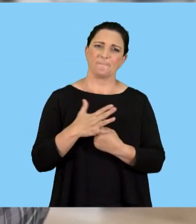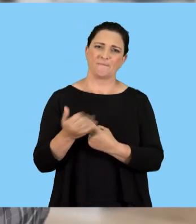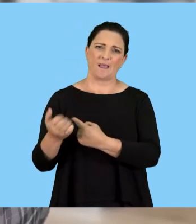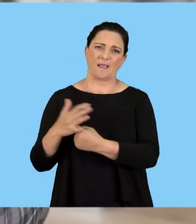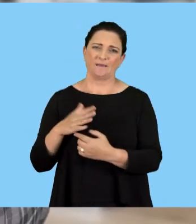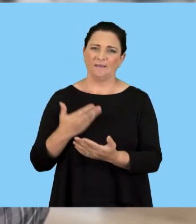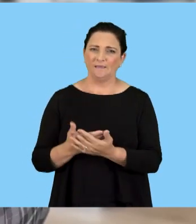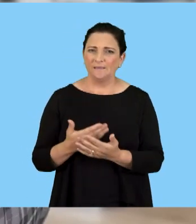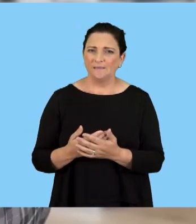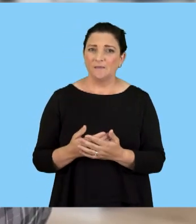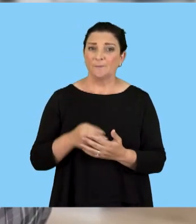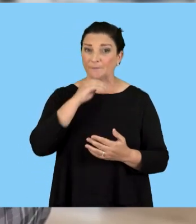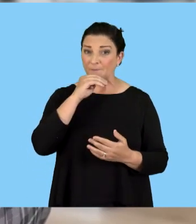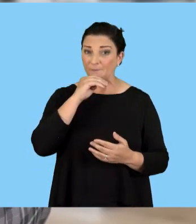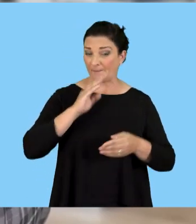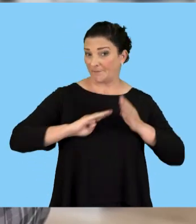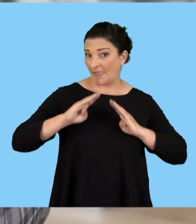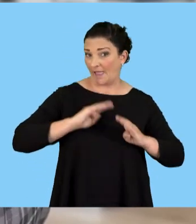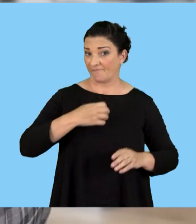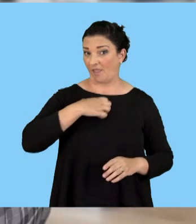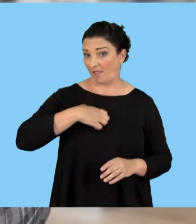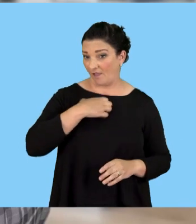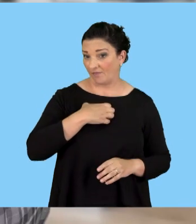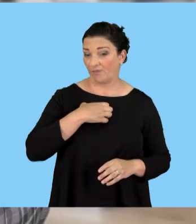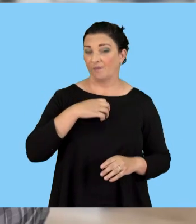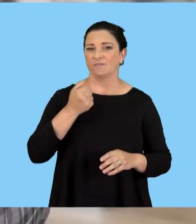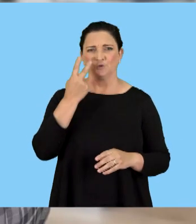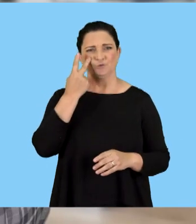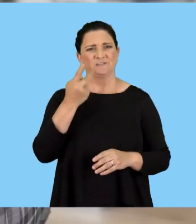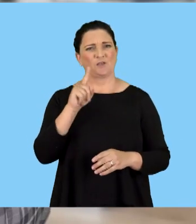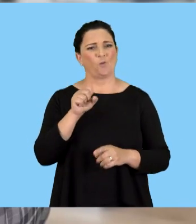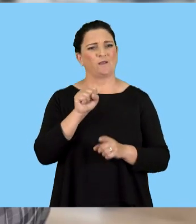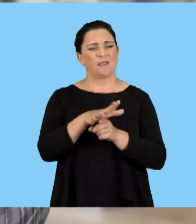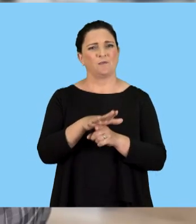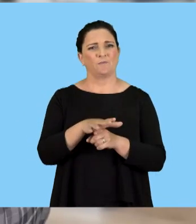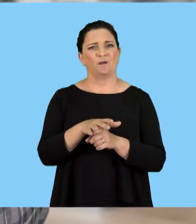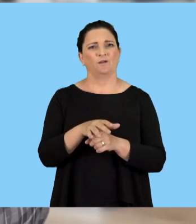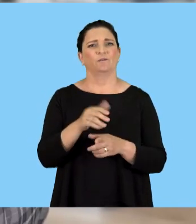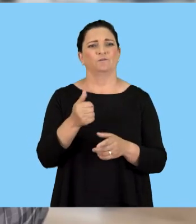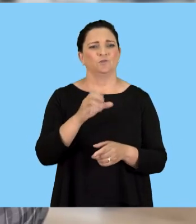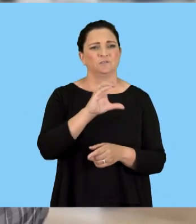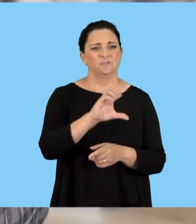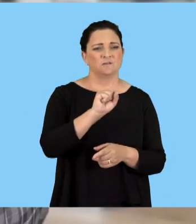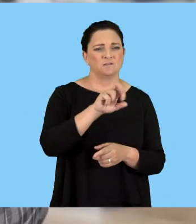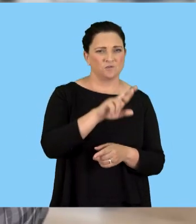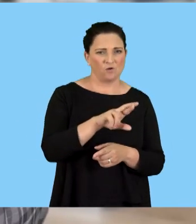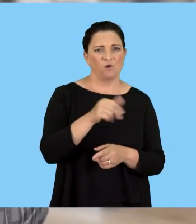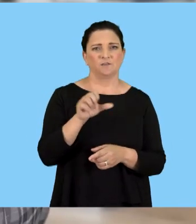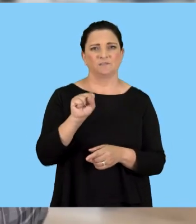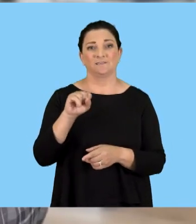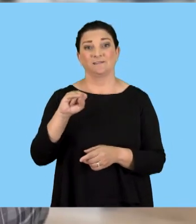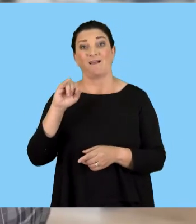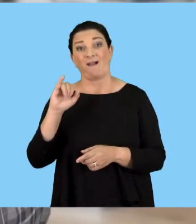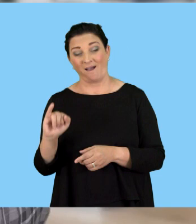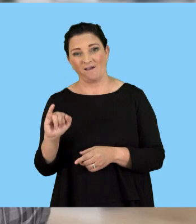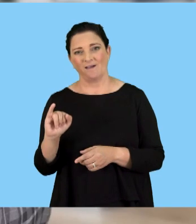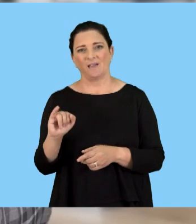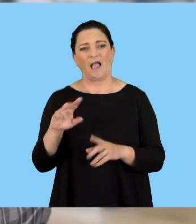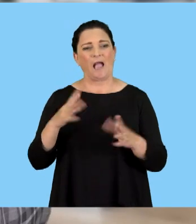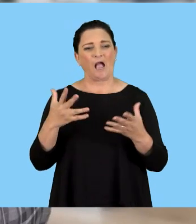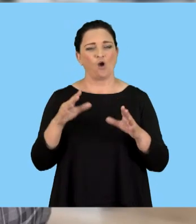the components, and now we looked into the impact of CSR and CSI on